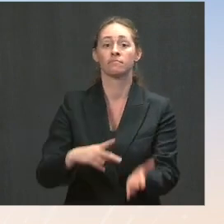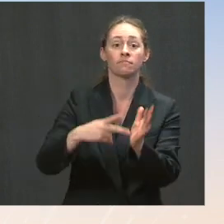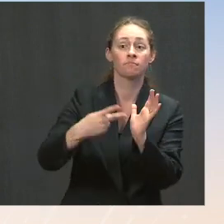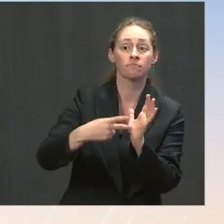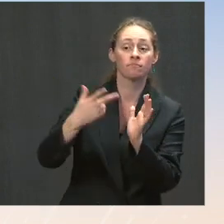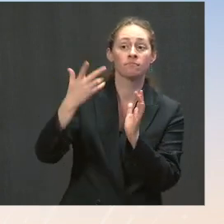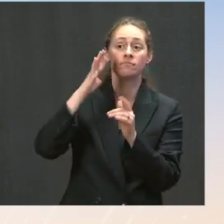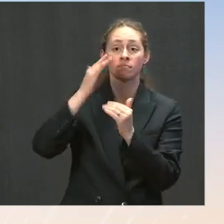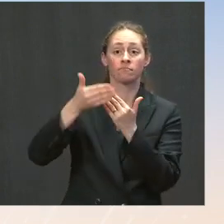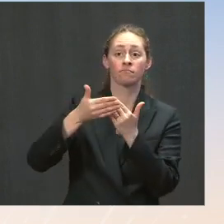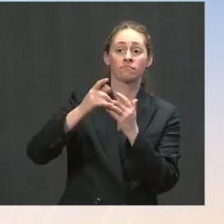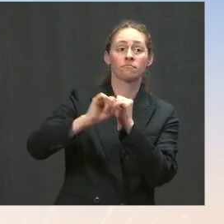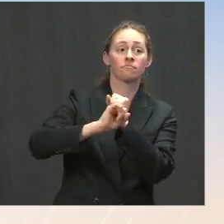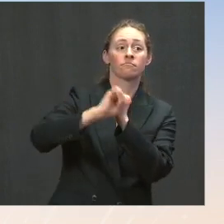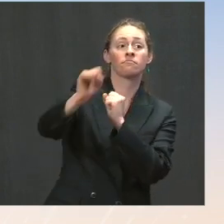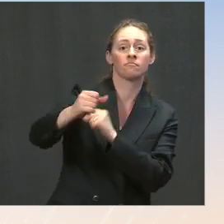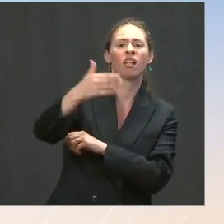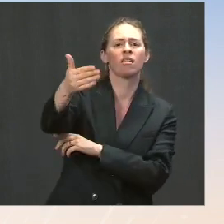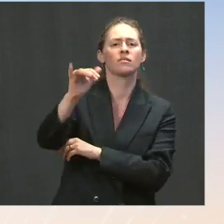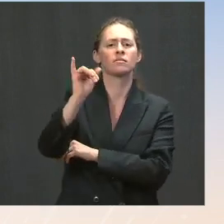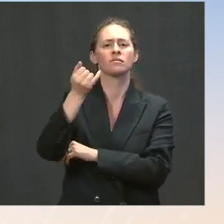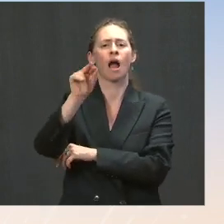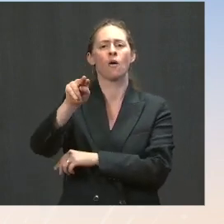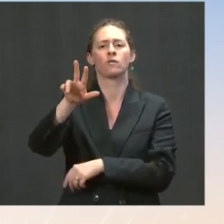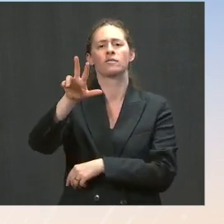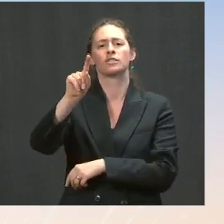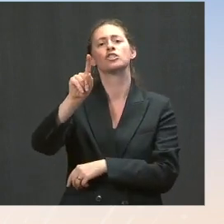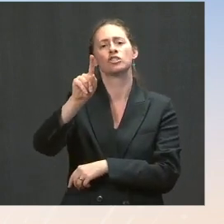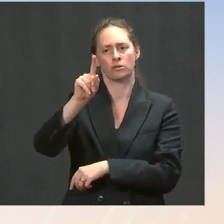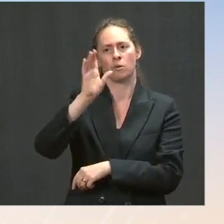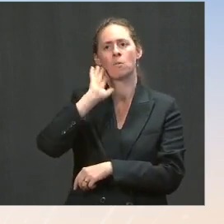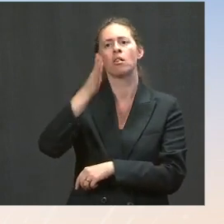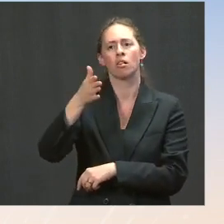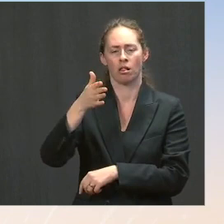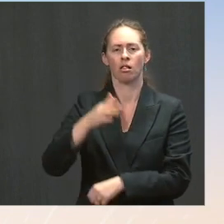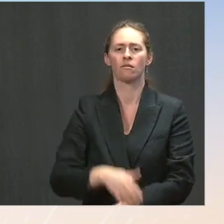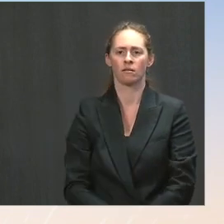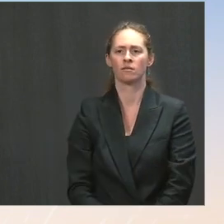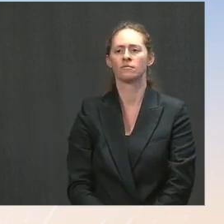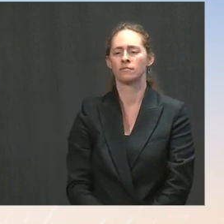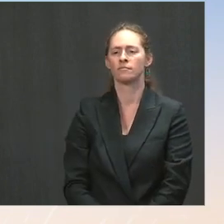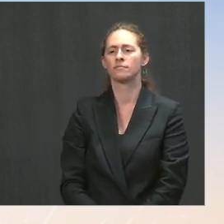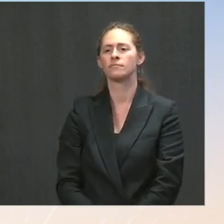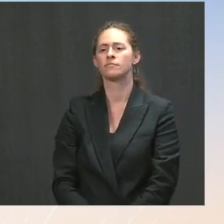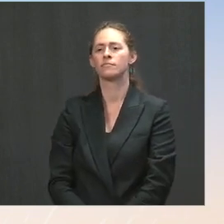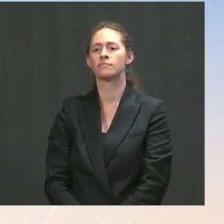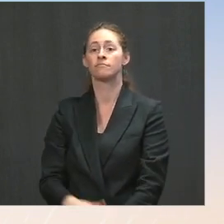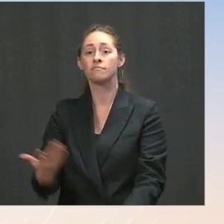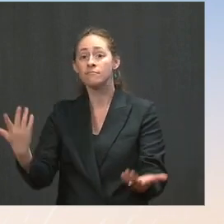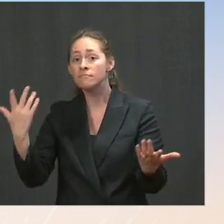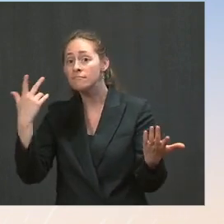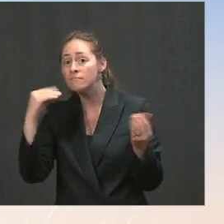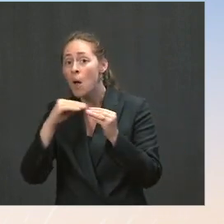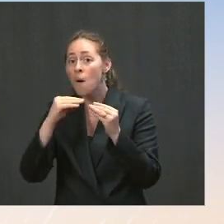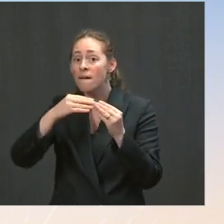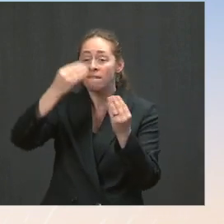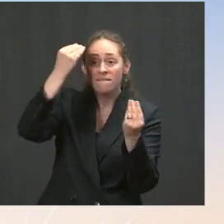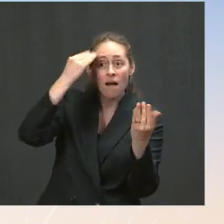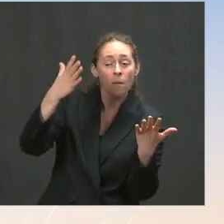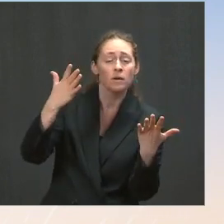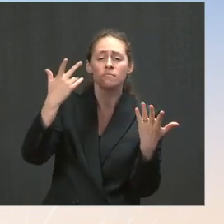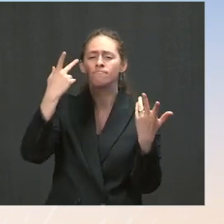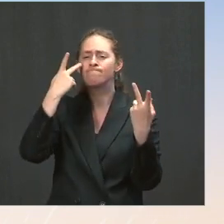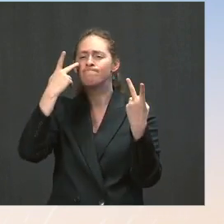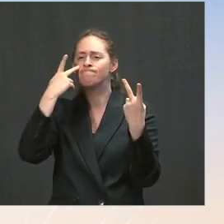don't have anything to preview for you at this point in time, but certainly we will be watching this closely, ongoing discussions about how we